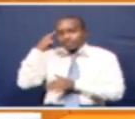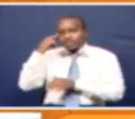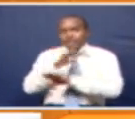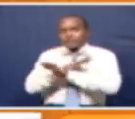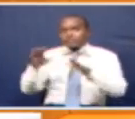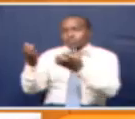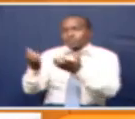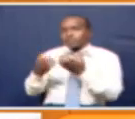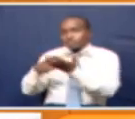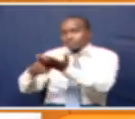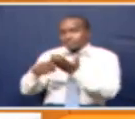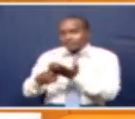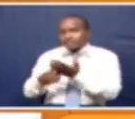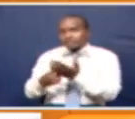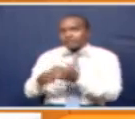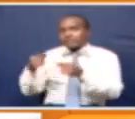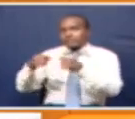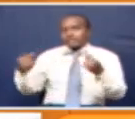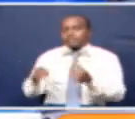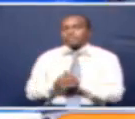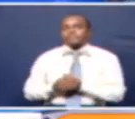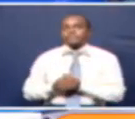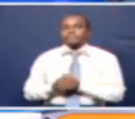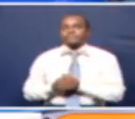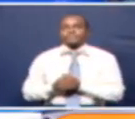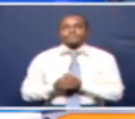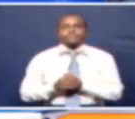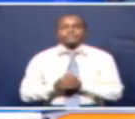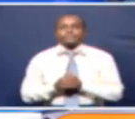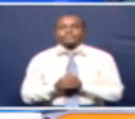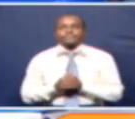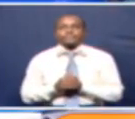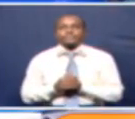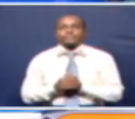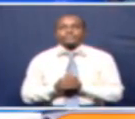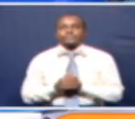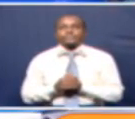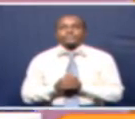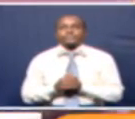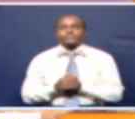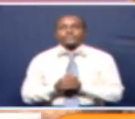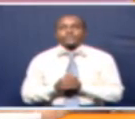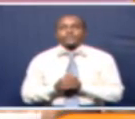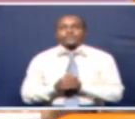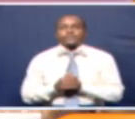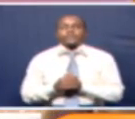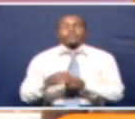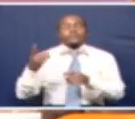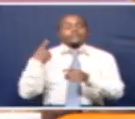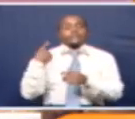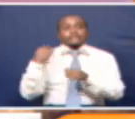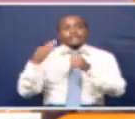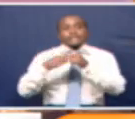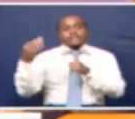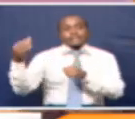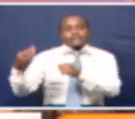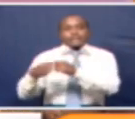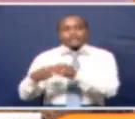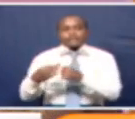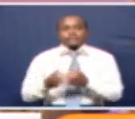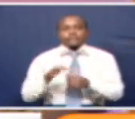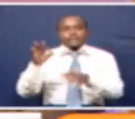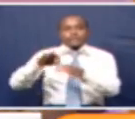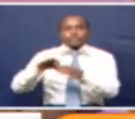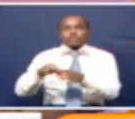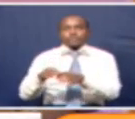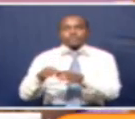to talk in this country is the enemy of finally, this country. Finally, Duale. You know, Hussein, number one, even in the 8th of August elections, the